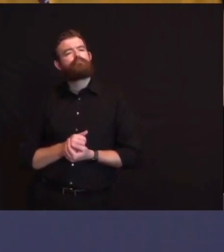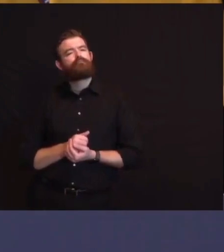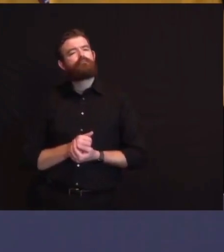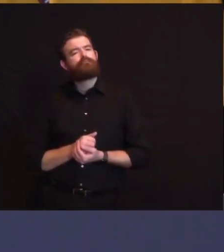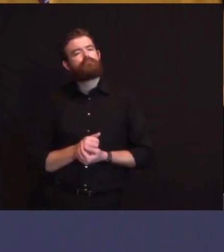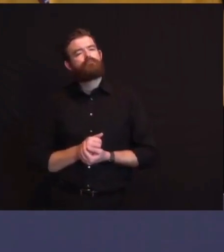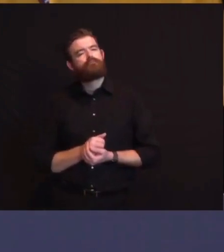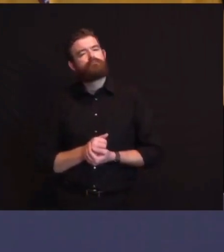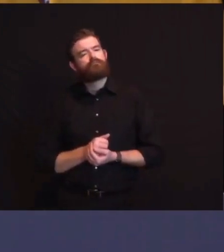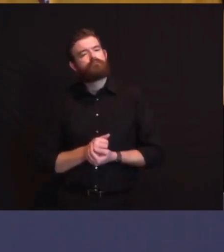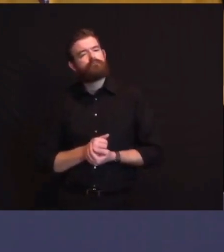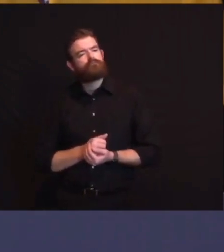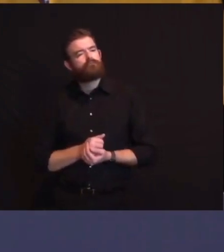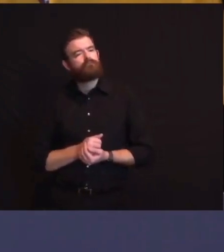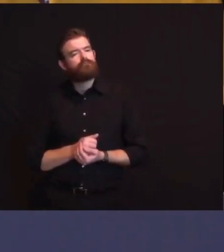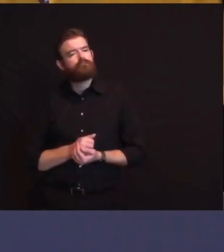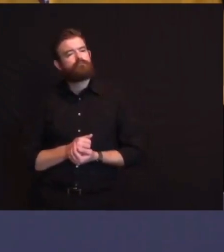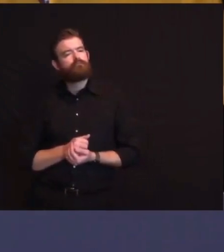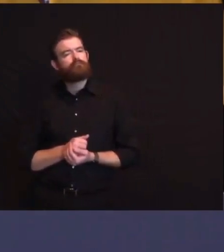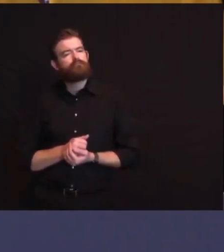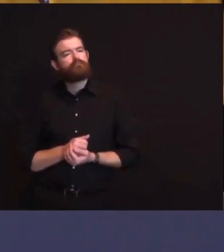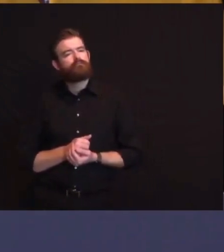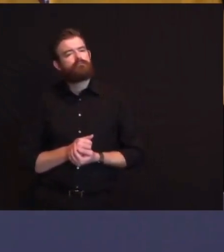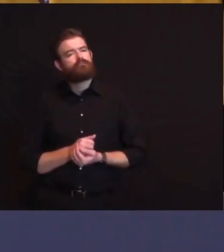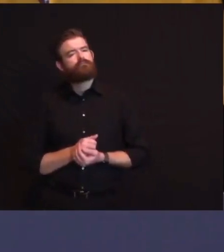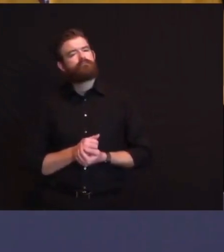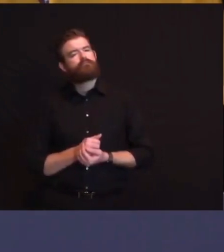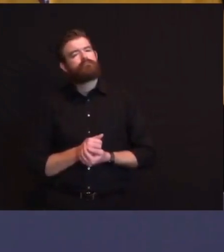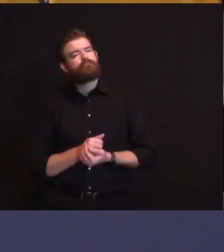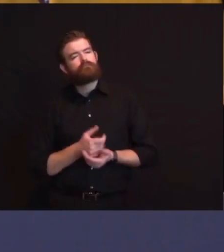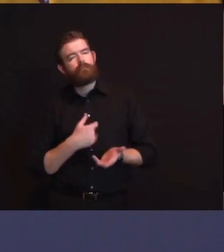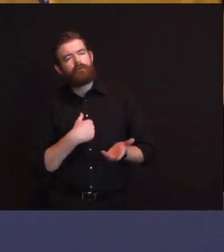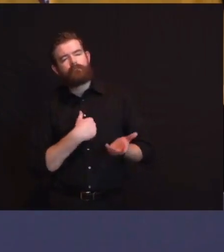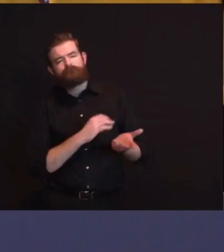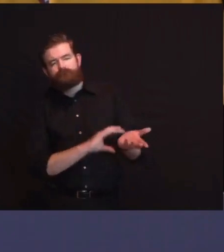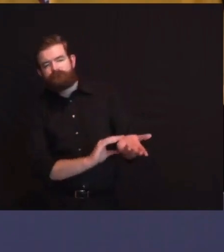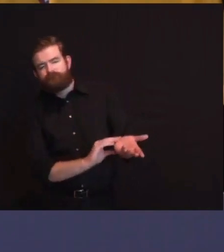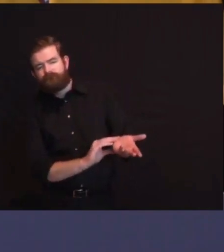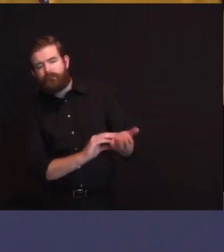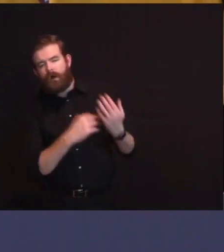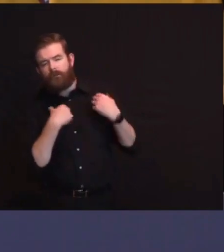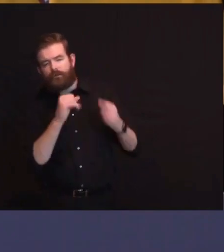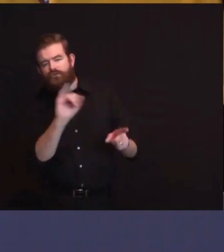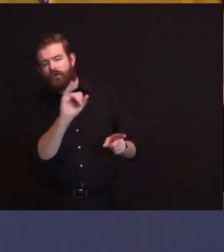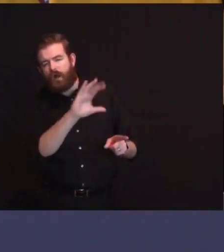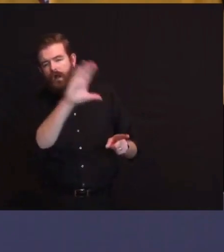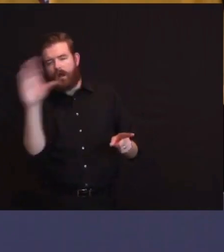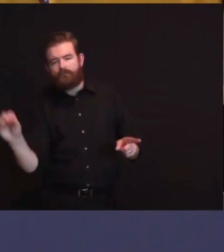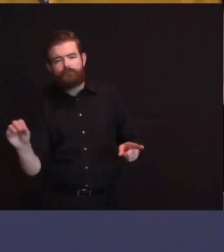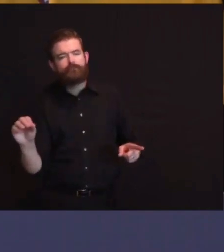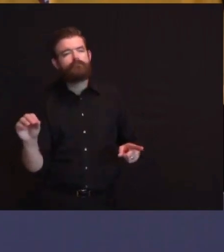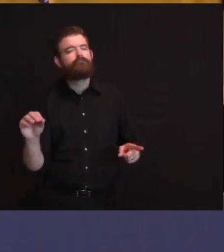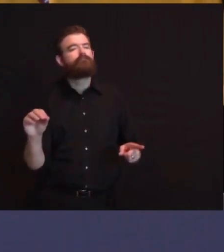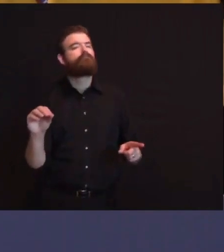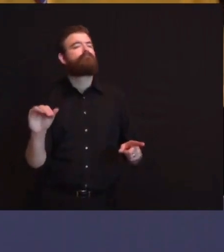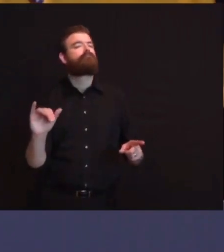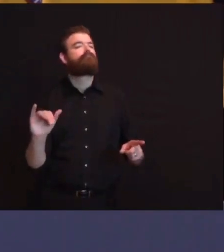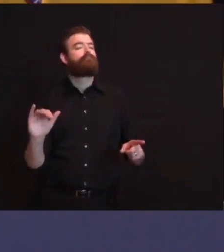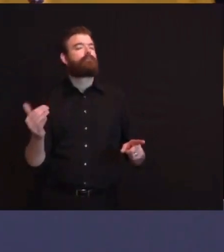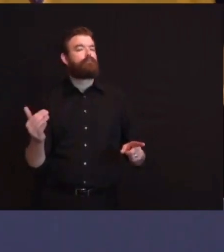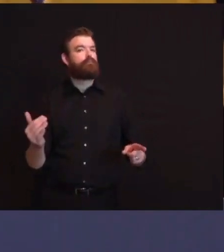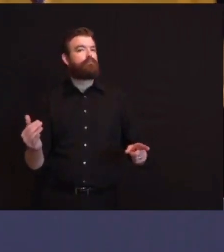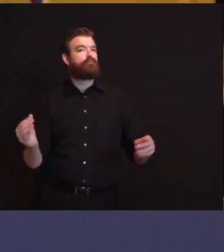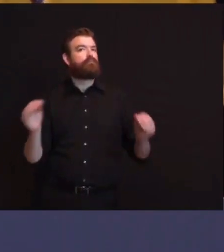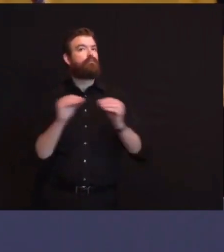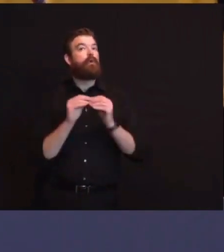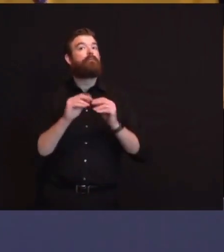our healthcare providers, and it's a national trend, it's gotten younger over the course of this past 7+ months. Anything, Tina,